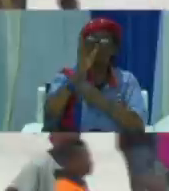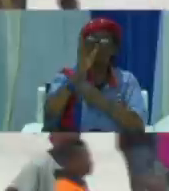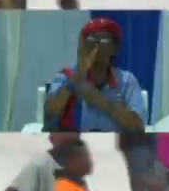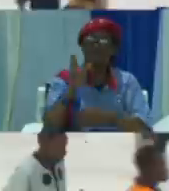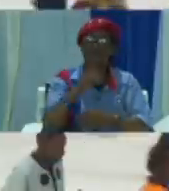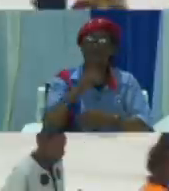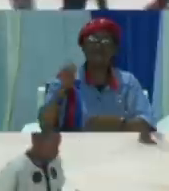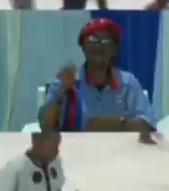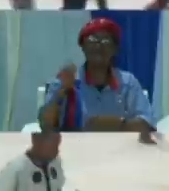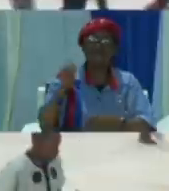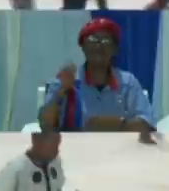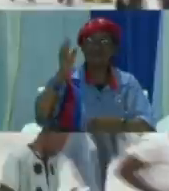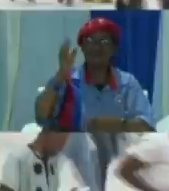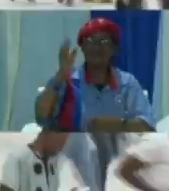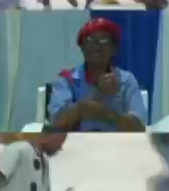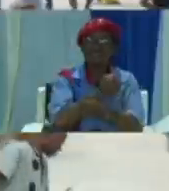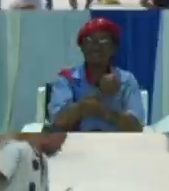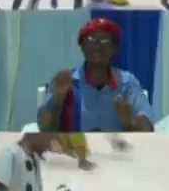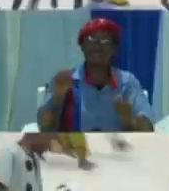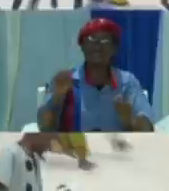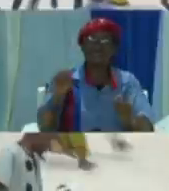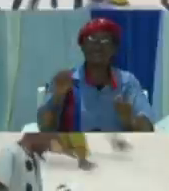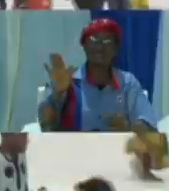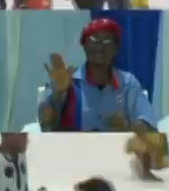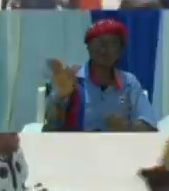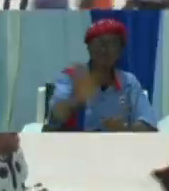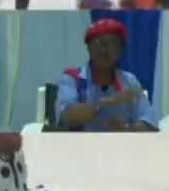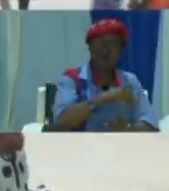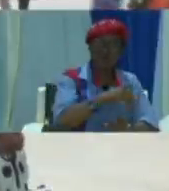gbadura igbalokan keto yo gbokan re la.